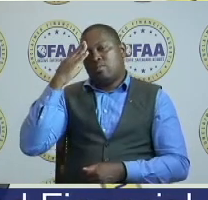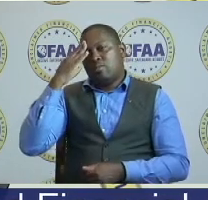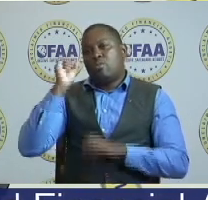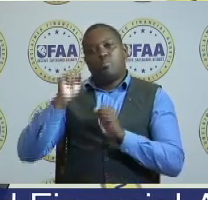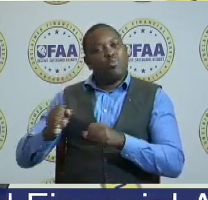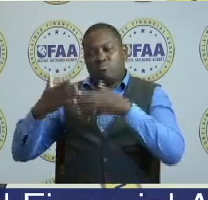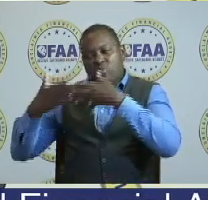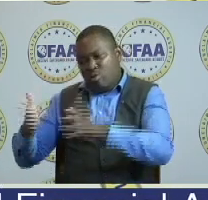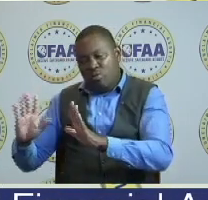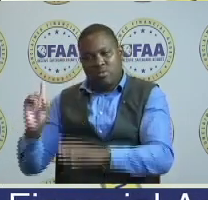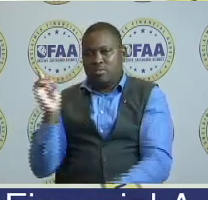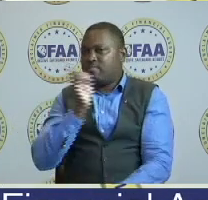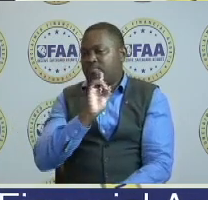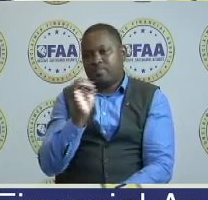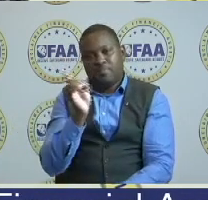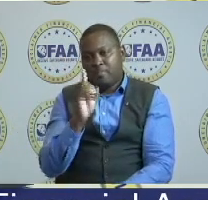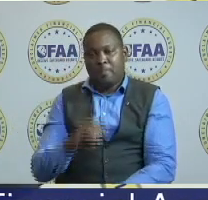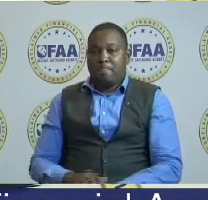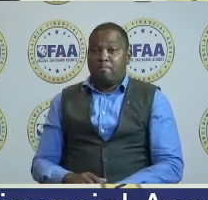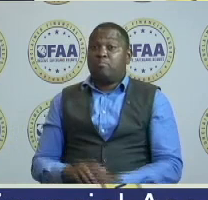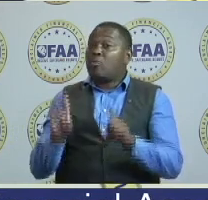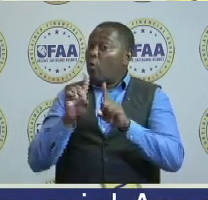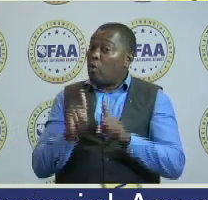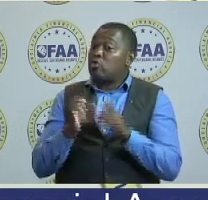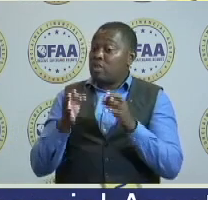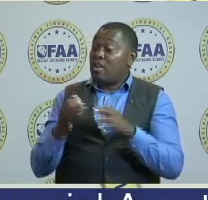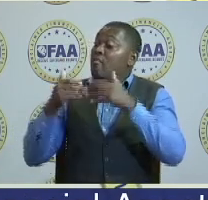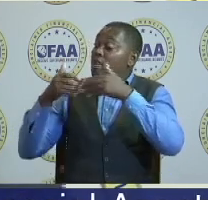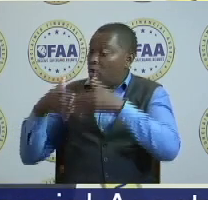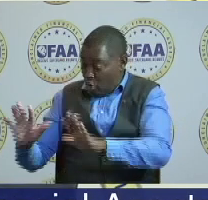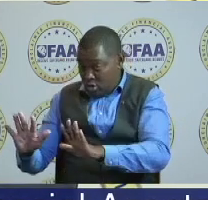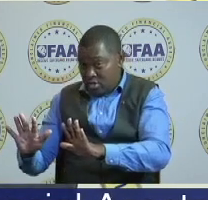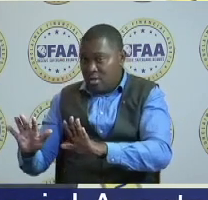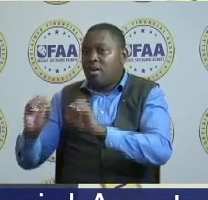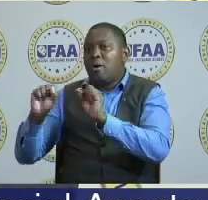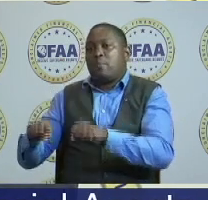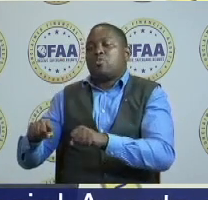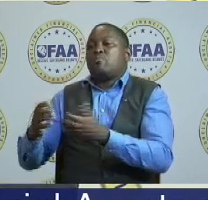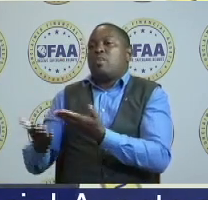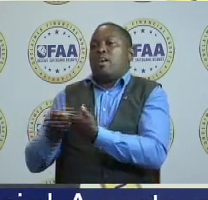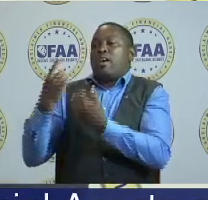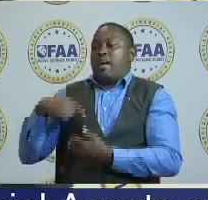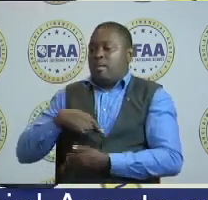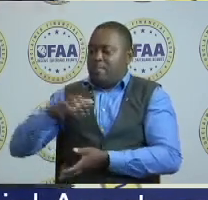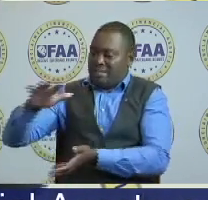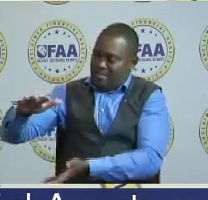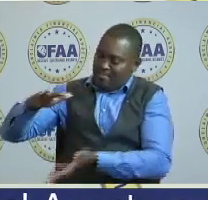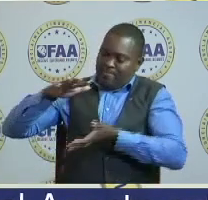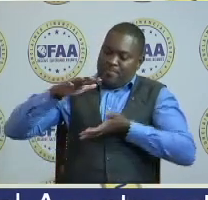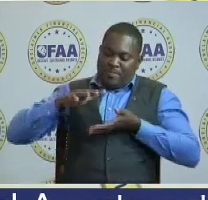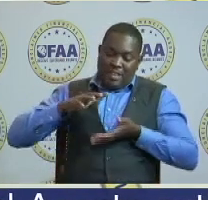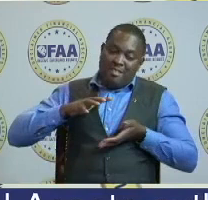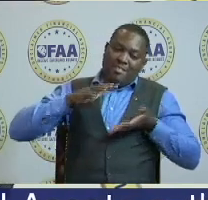assets. But also, if they do, that it will make life easier for all of us to reunify those assets. Let's talk about